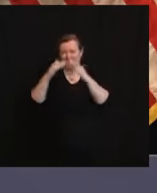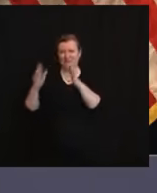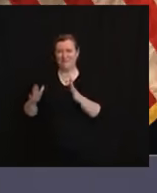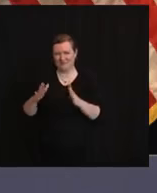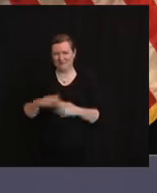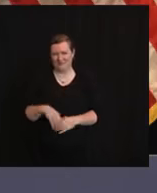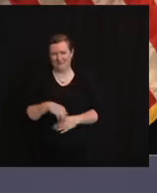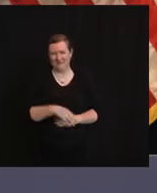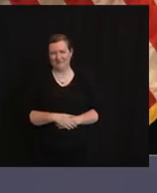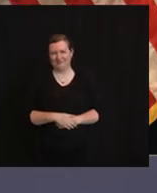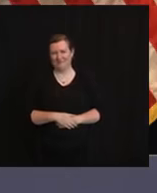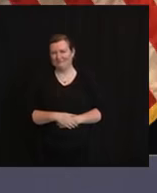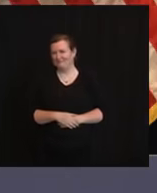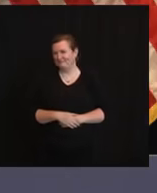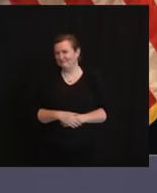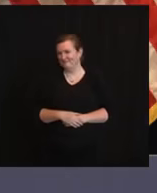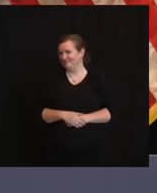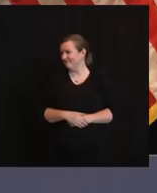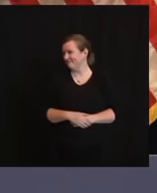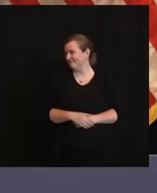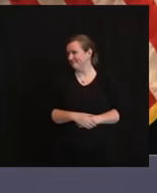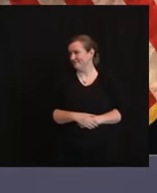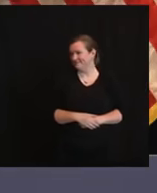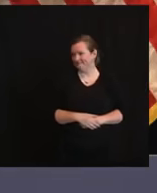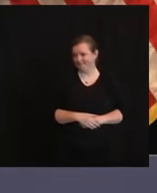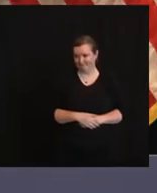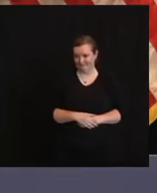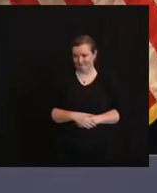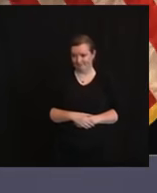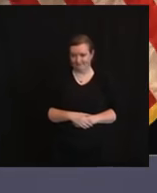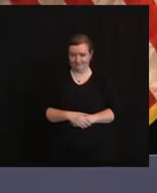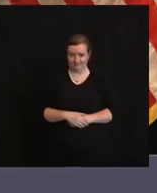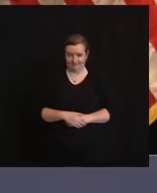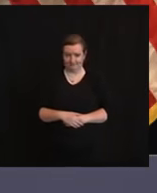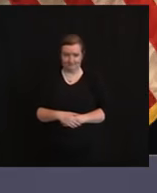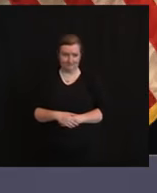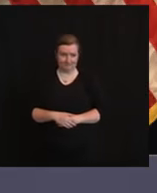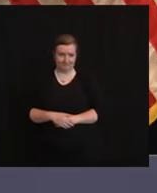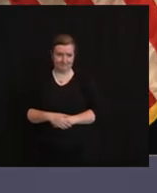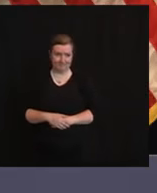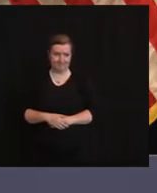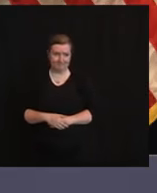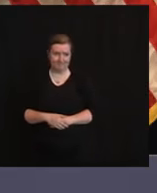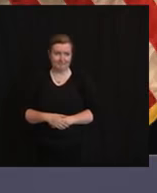Okay. Do you have something, sir? You moved on me. I apologize. I lost my